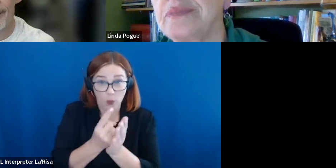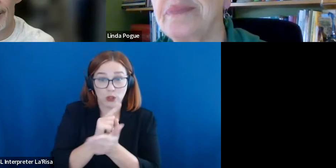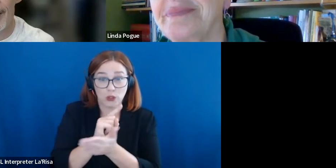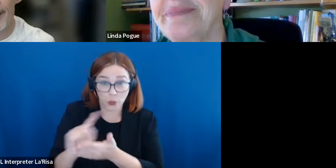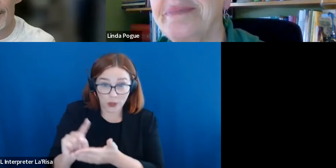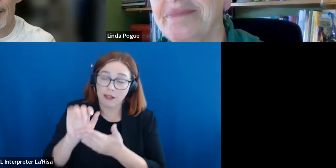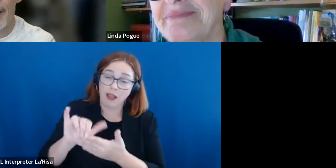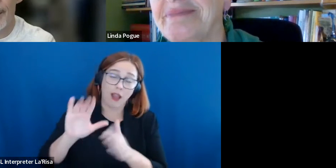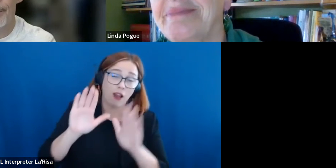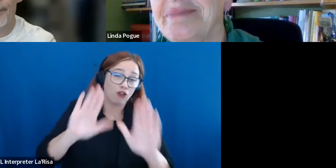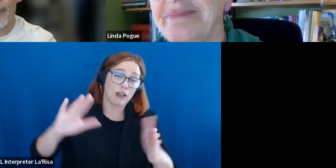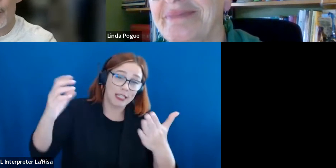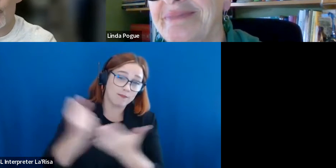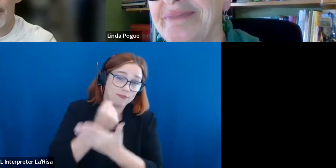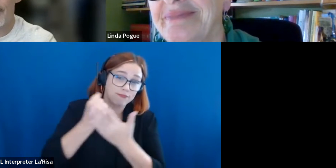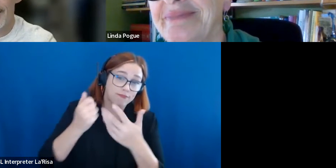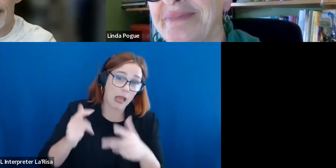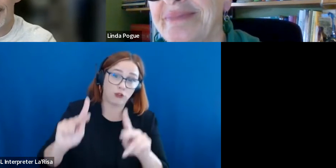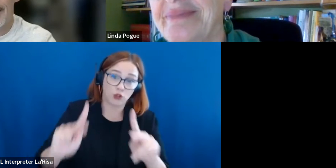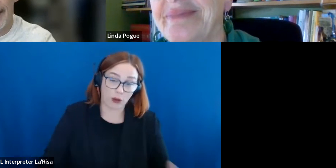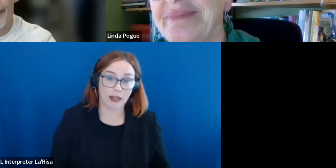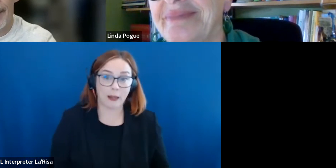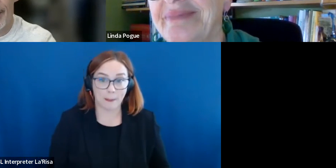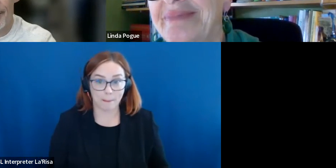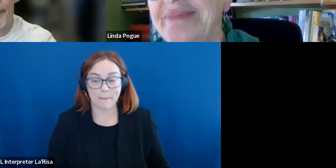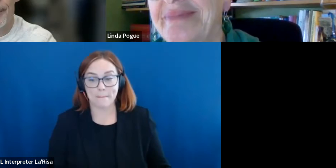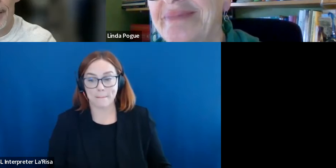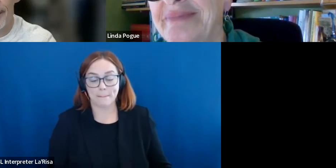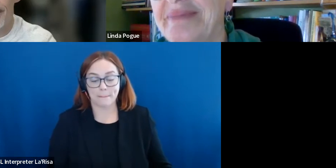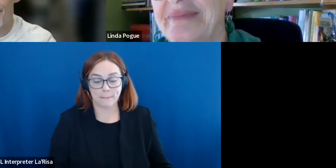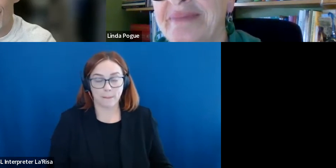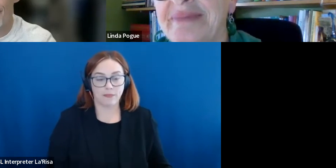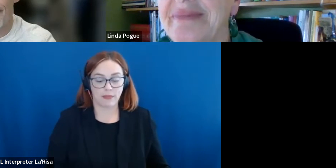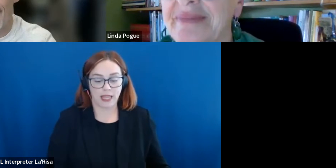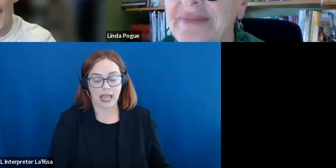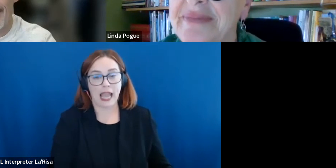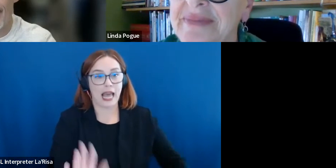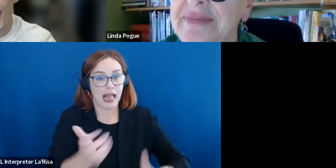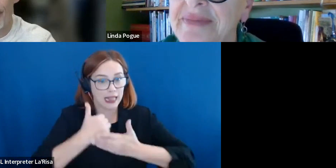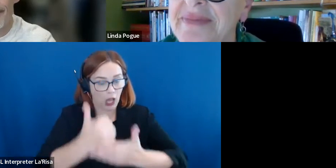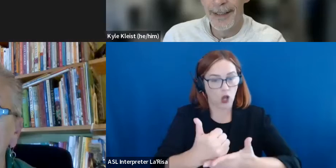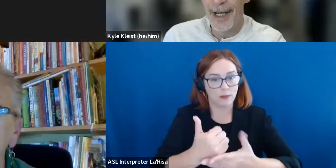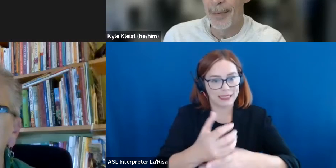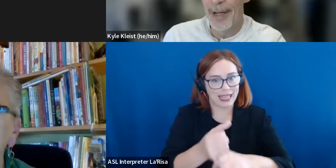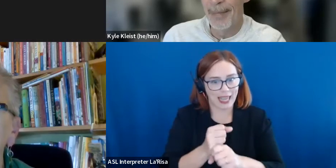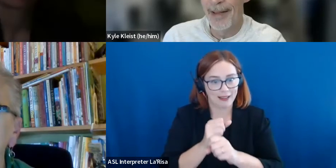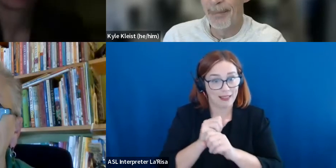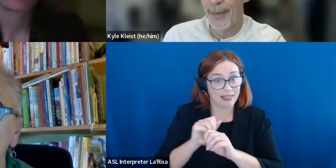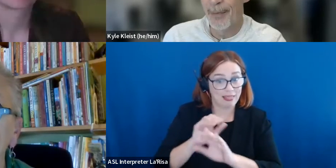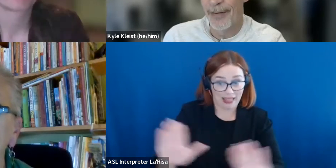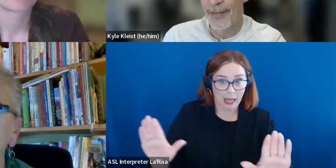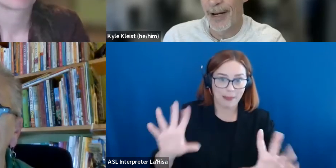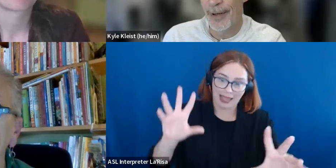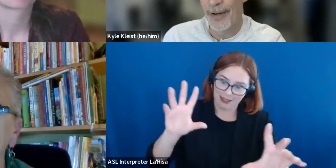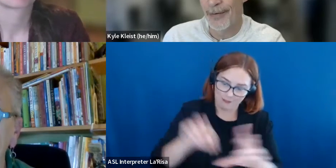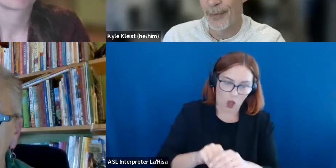like to say, really get them steeply involved in IL, and maybe they might